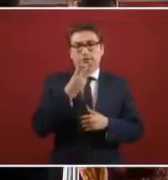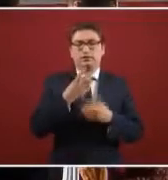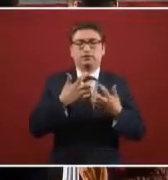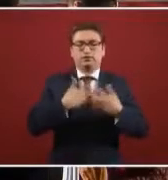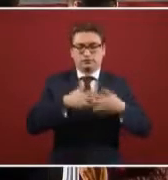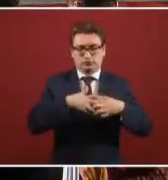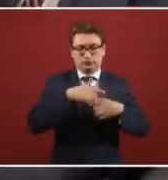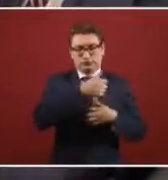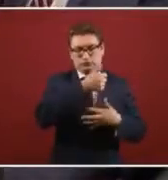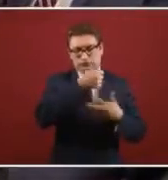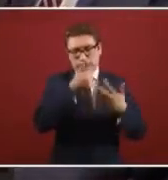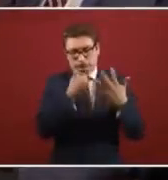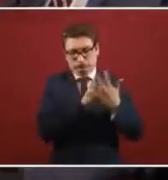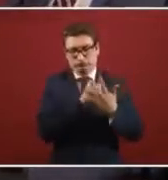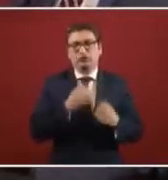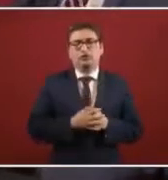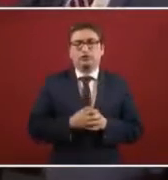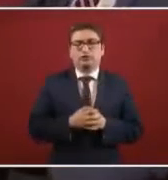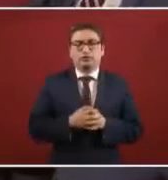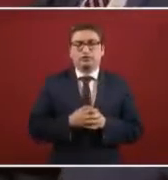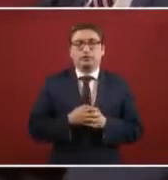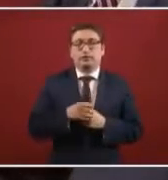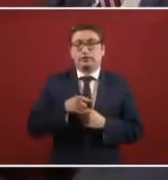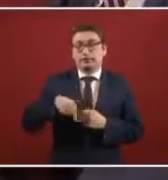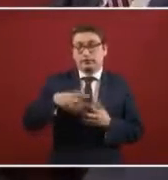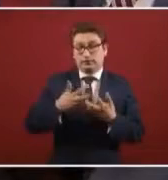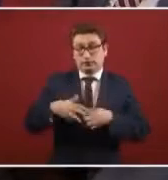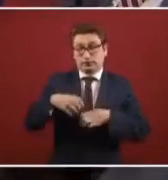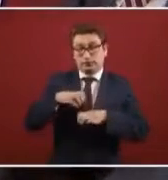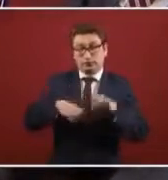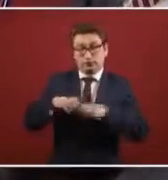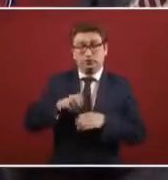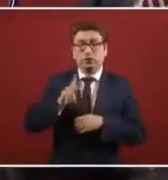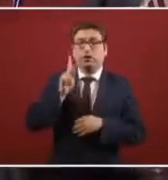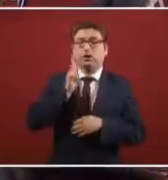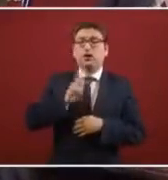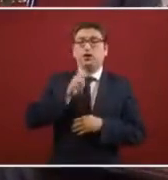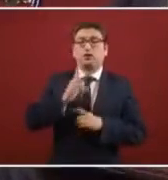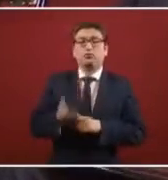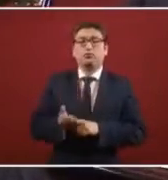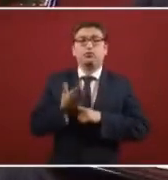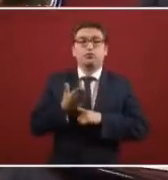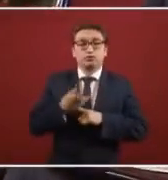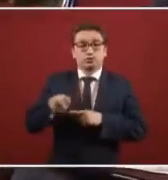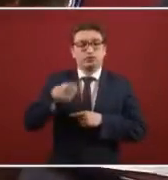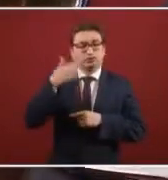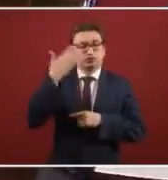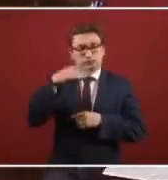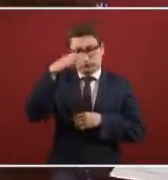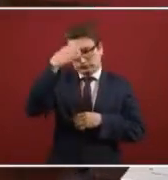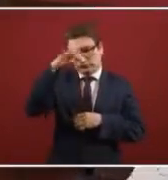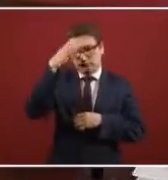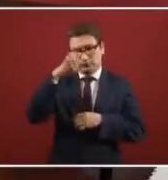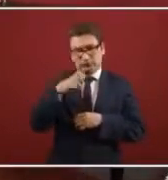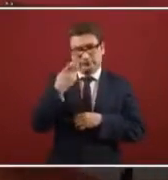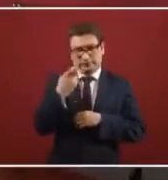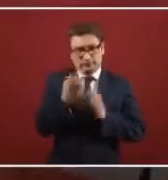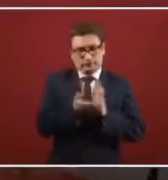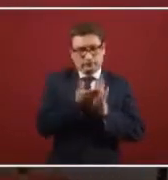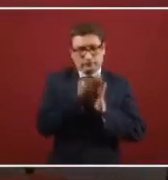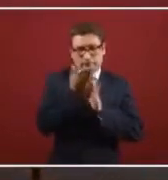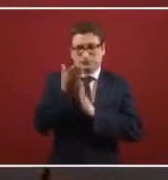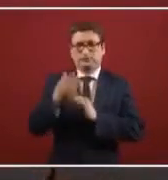packet. And Con these were probada, companies that were proven experiencia en with una obra to de have este tamaño, experience to